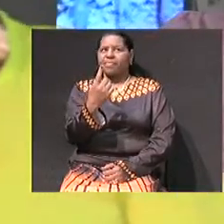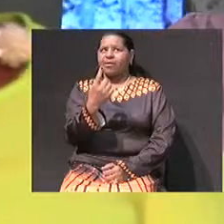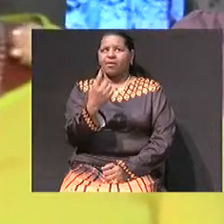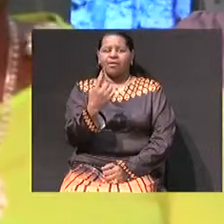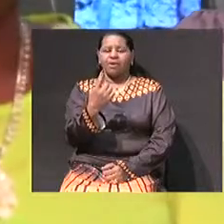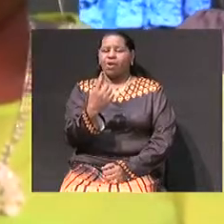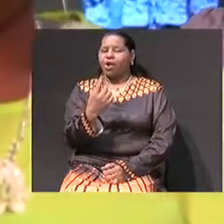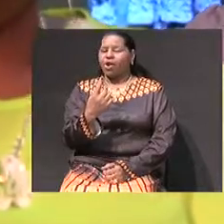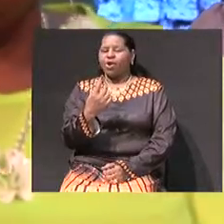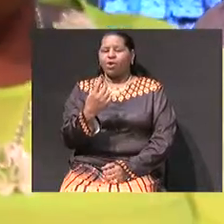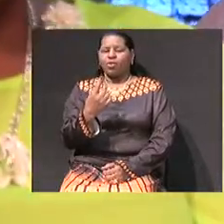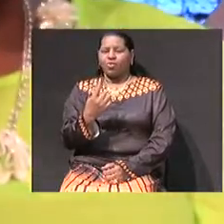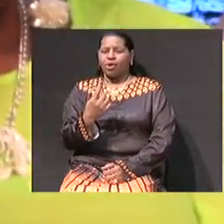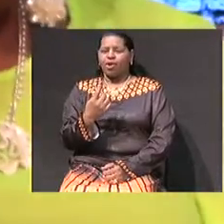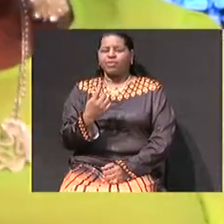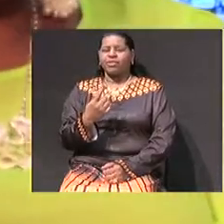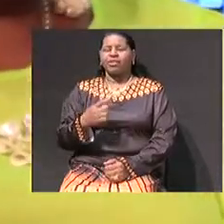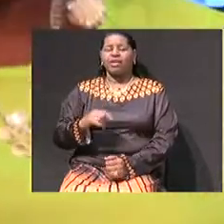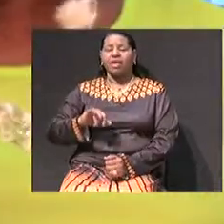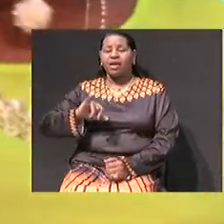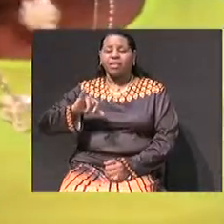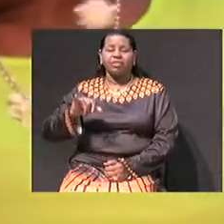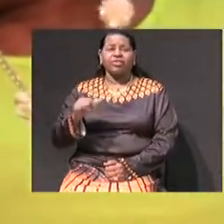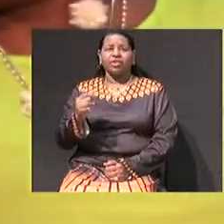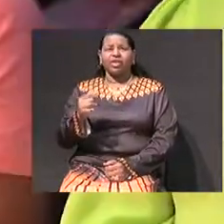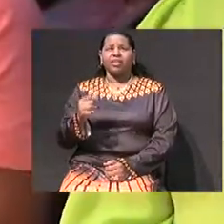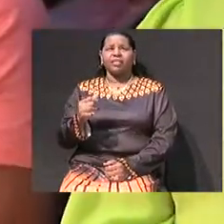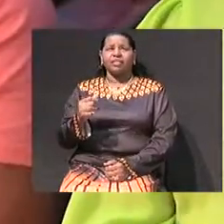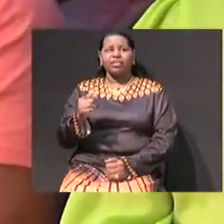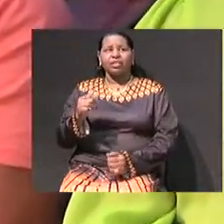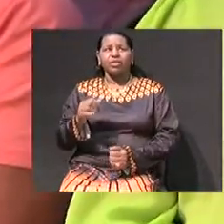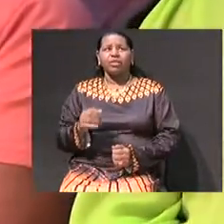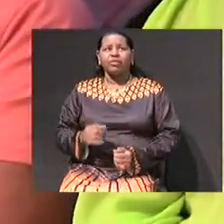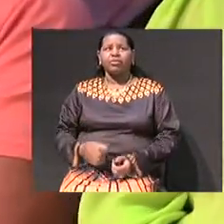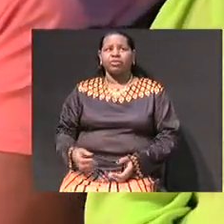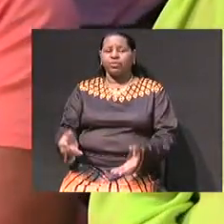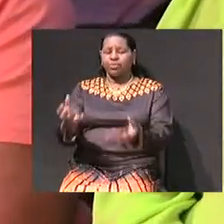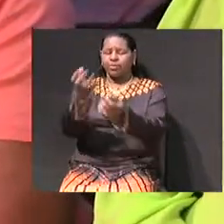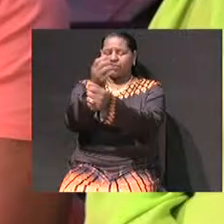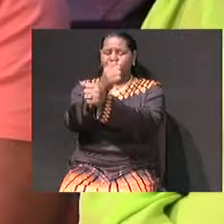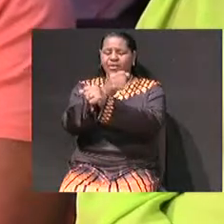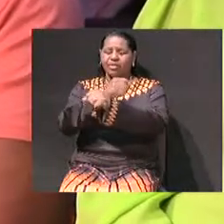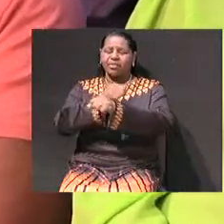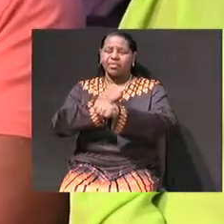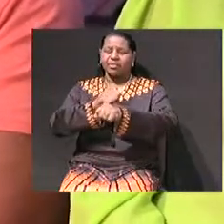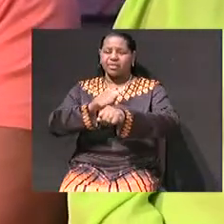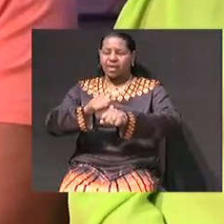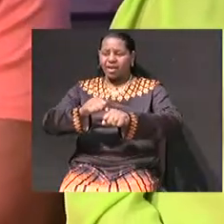Just to